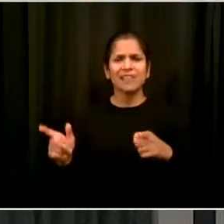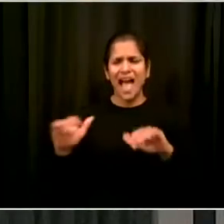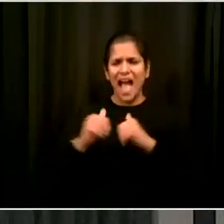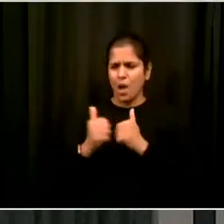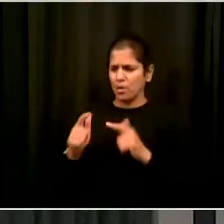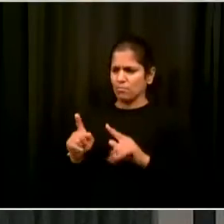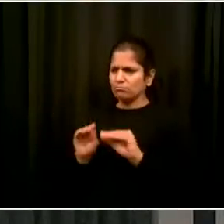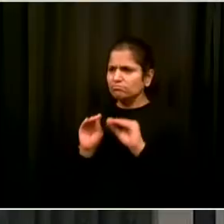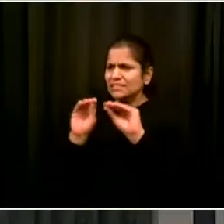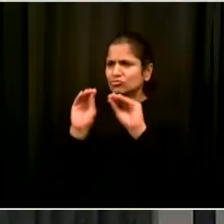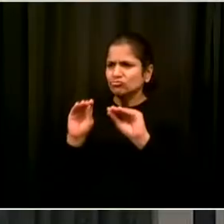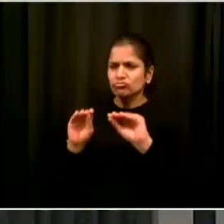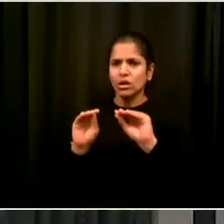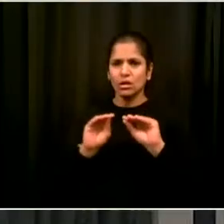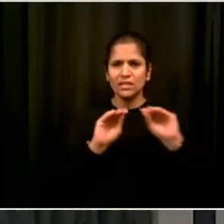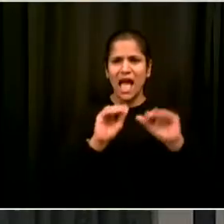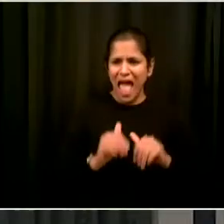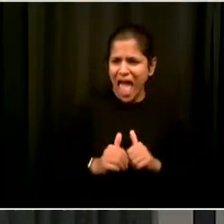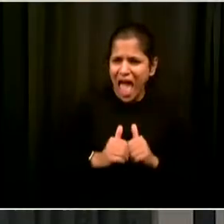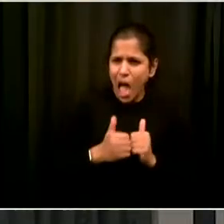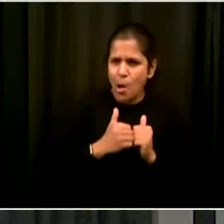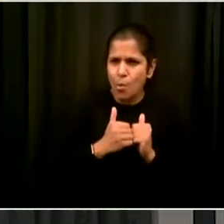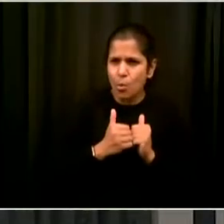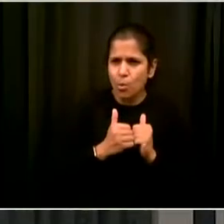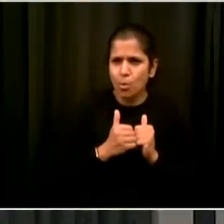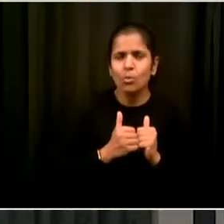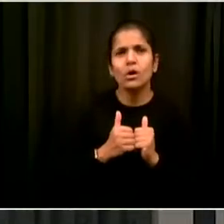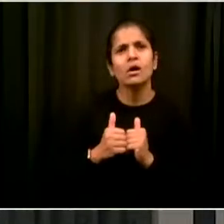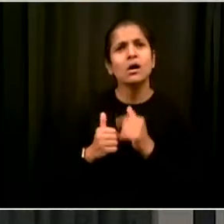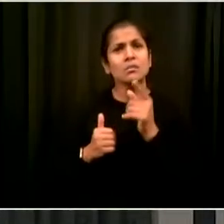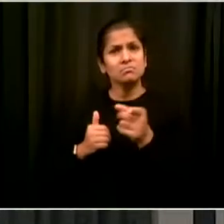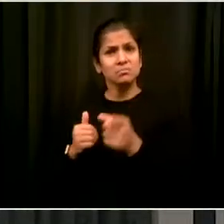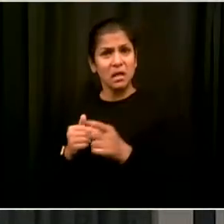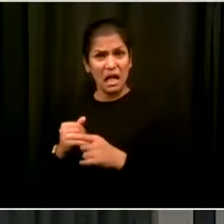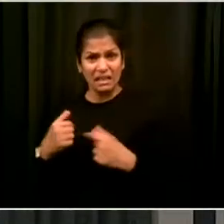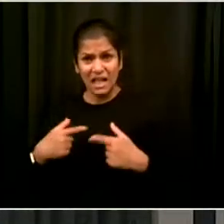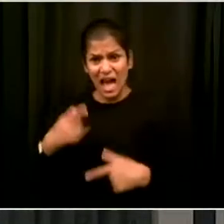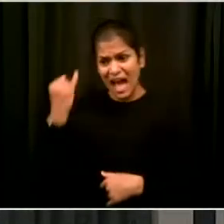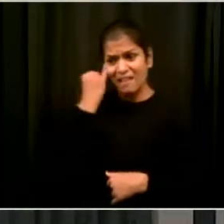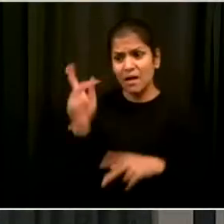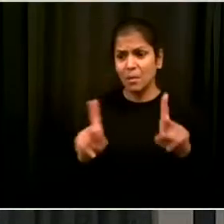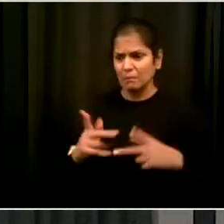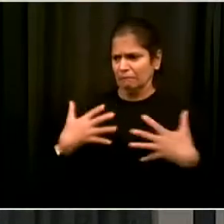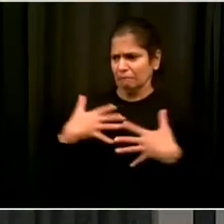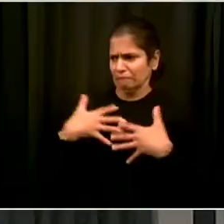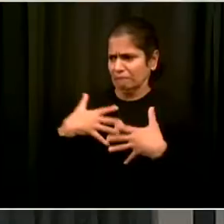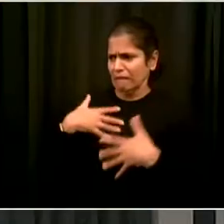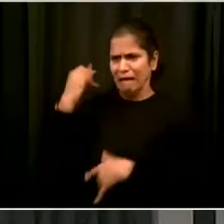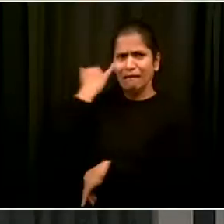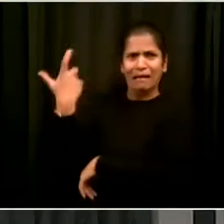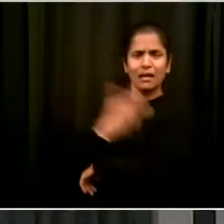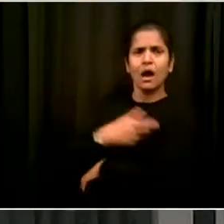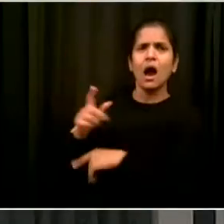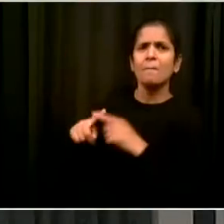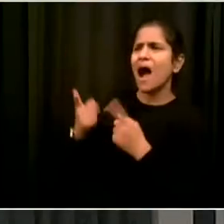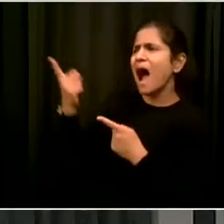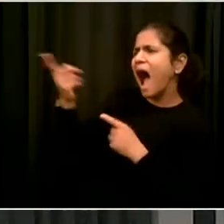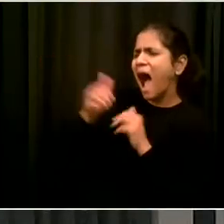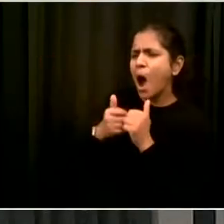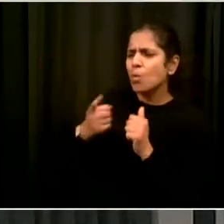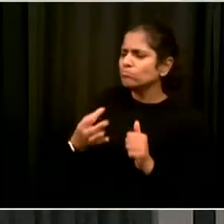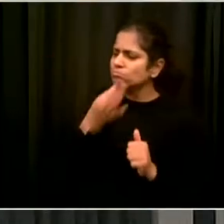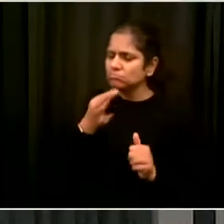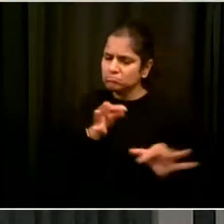about the vaccine and everything that comes from it. I think as reporters, we've all seen a lot of people sharing misinformation, and that unfortunately can spread